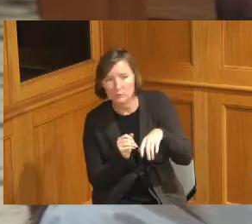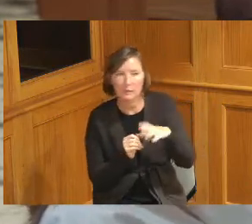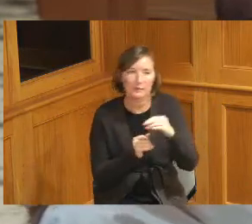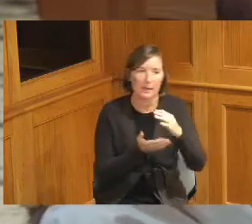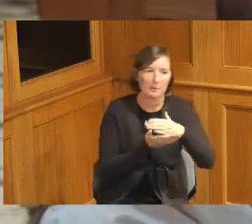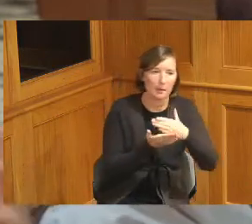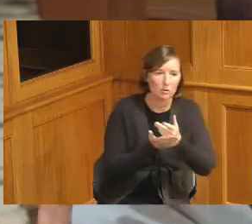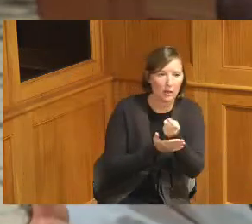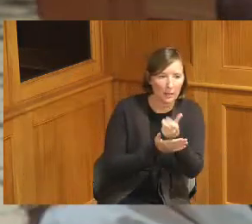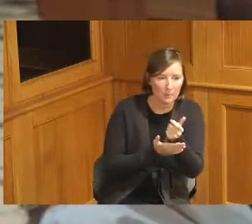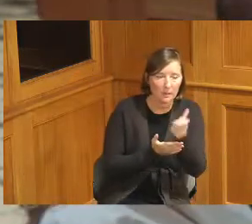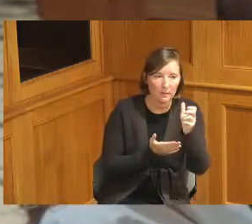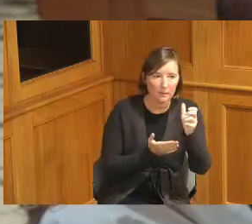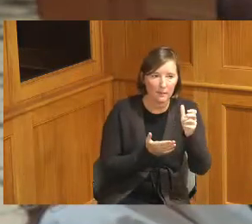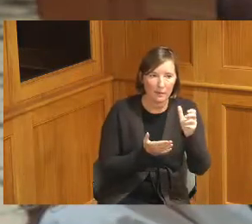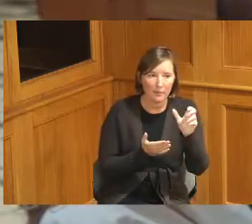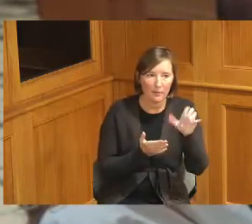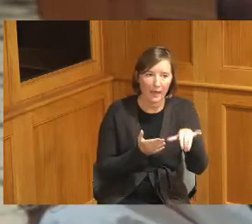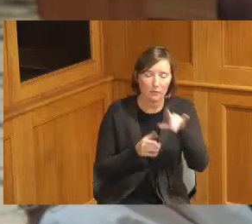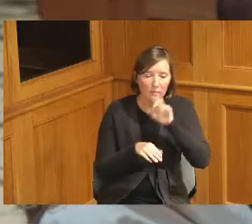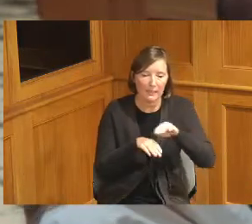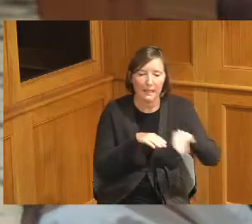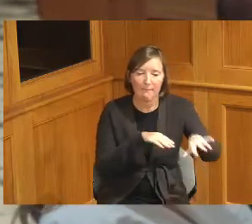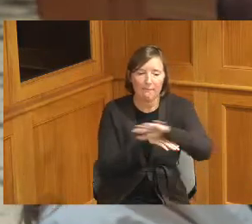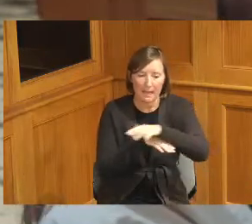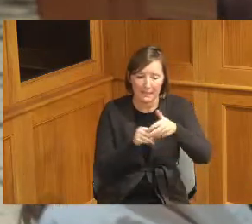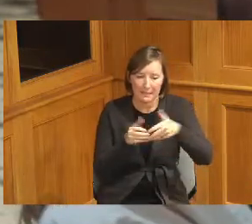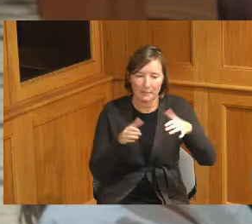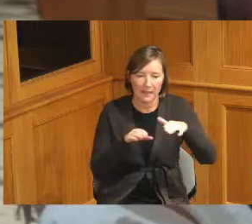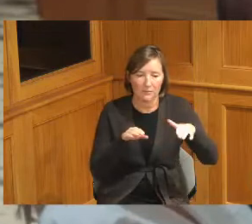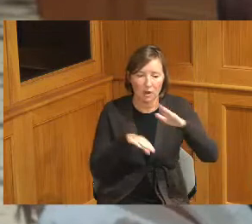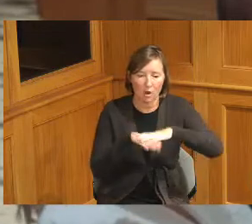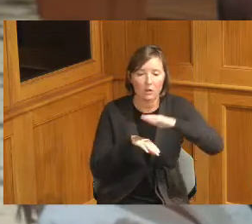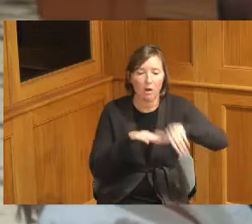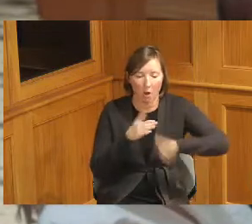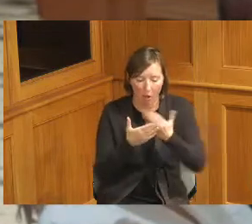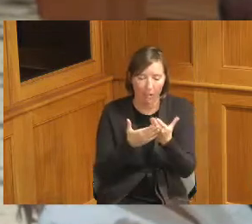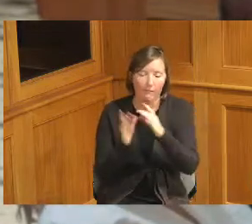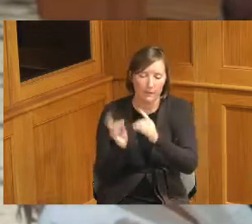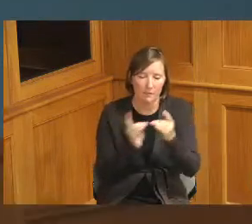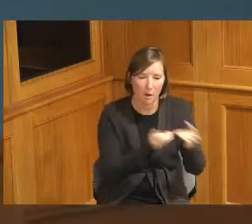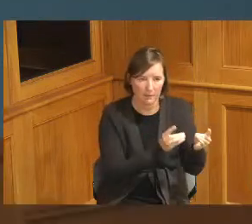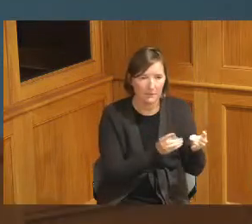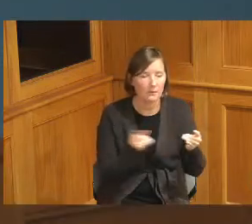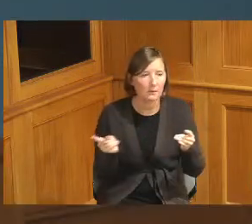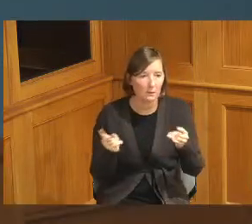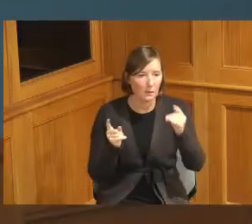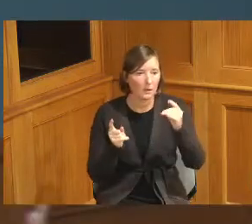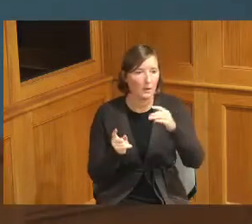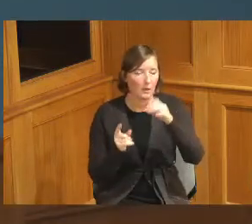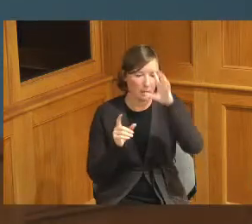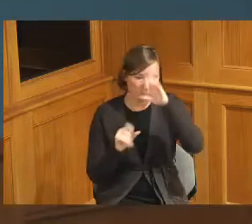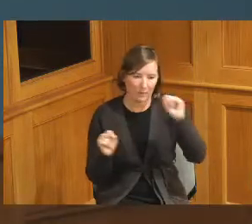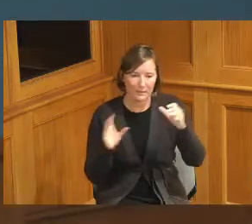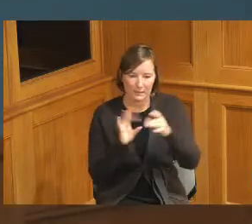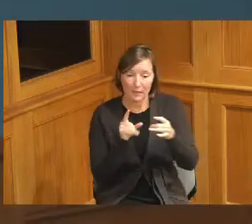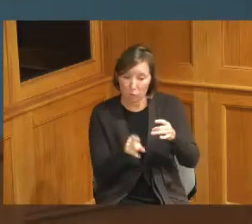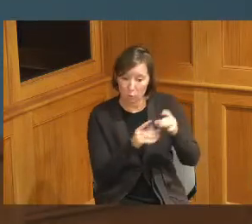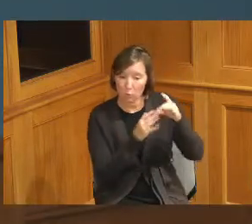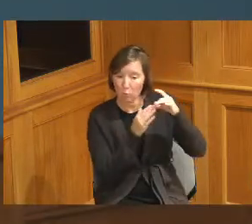department, it spans across all of them. Okay, that's great. I just know that you're the one that meets with us about